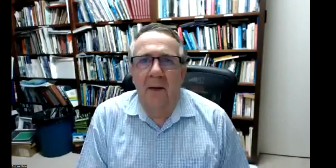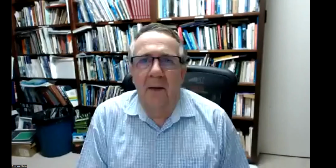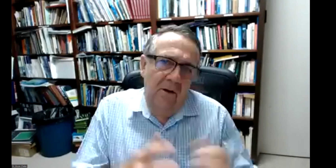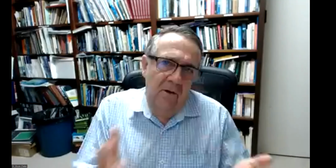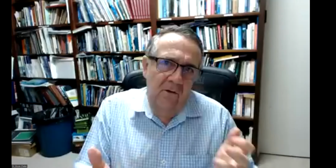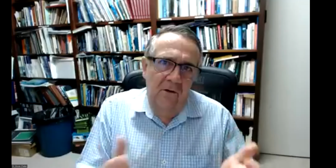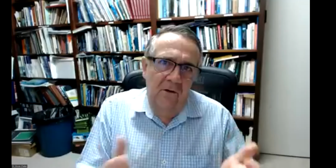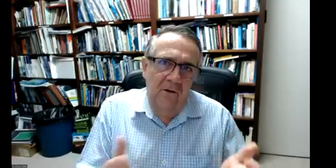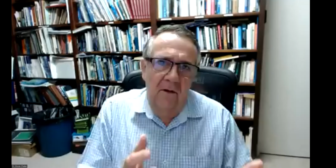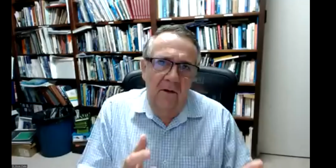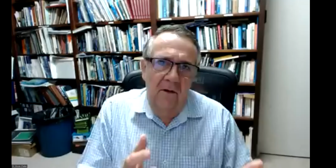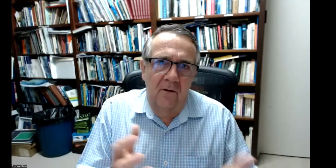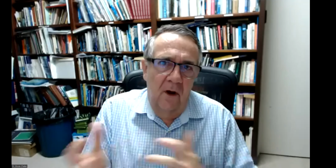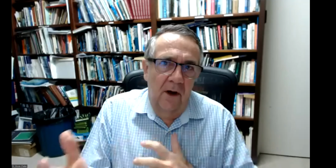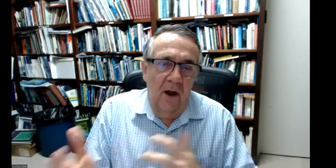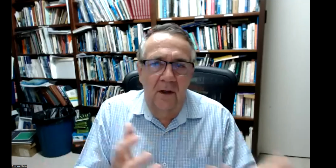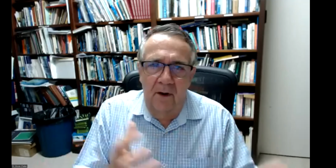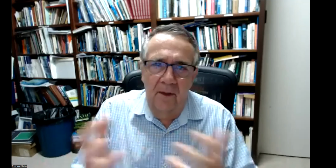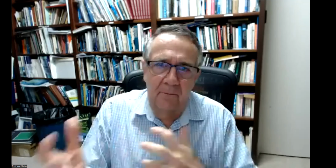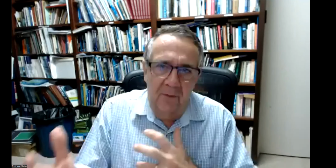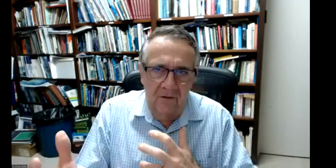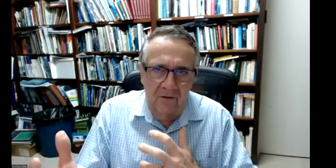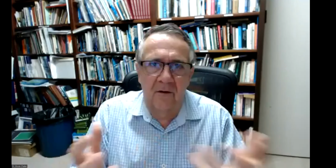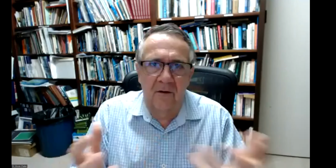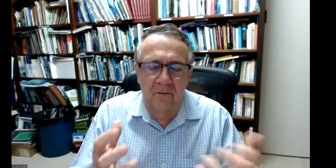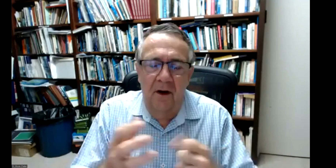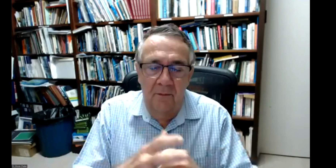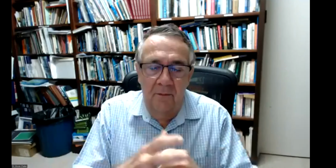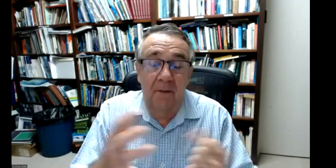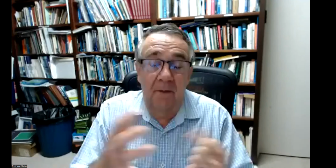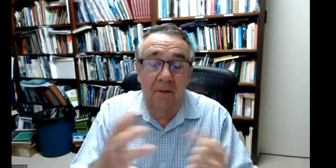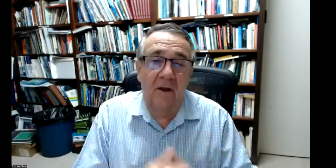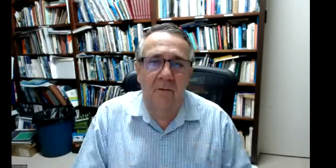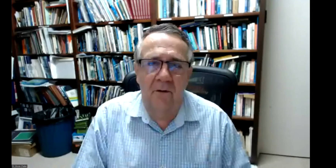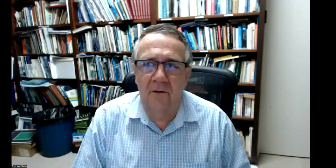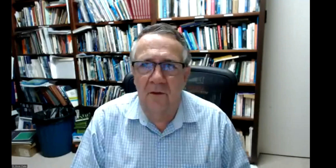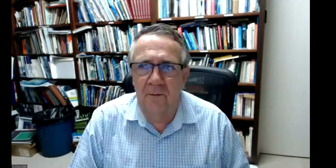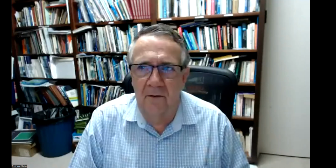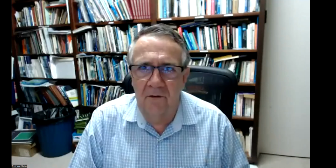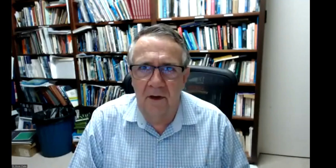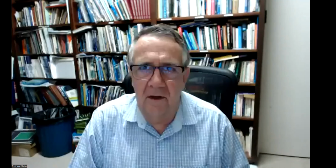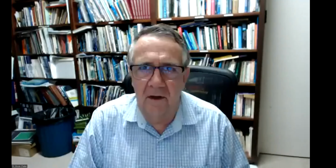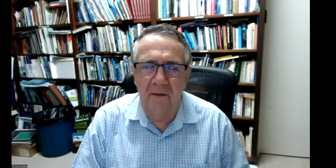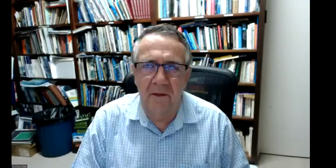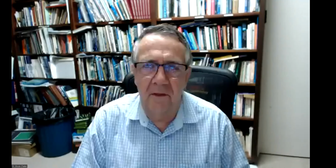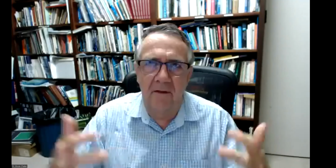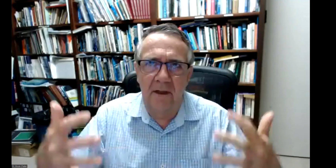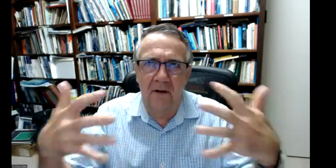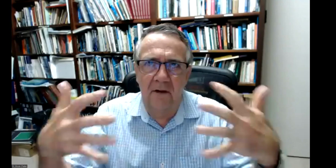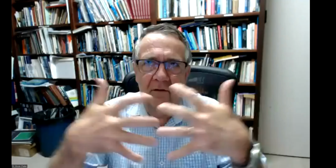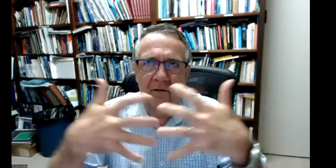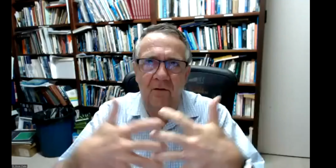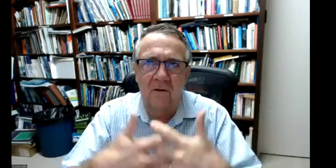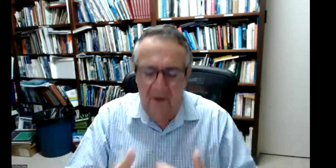is able to be used not only by the private sector, not only by the public sector, but also the private sector. So I think having